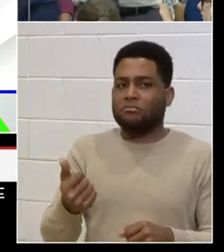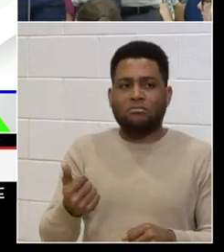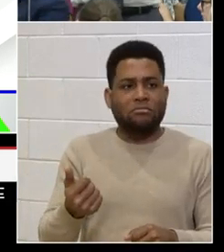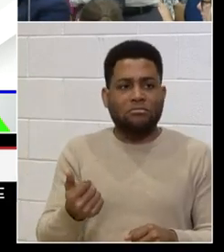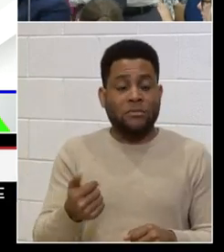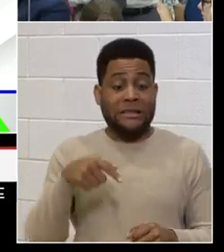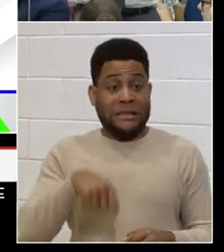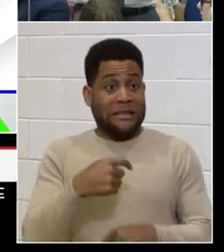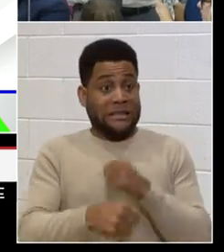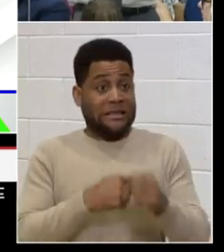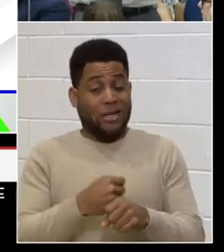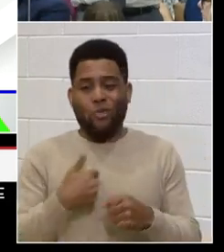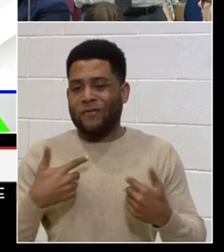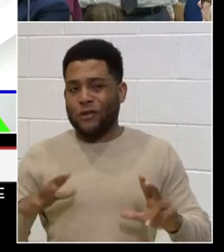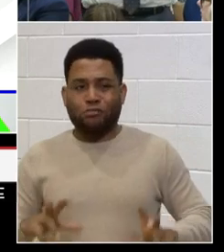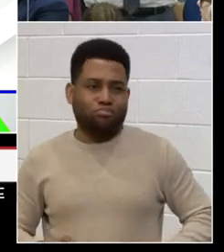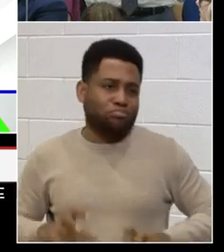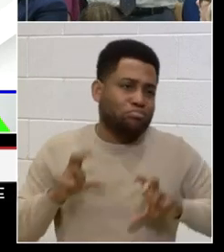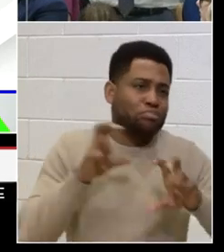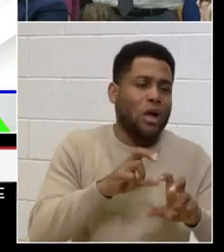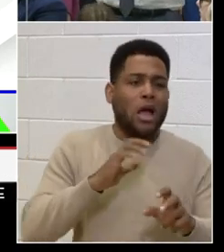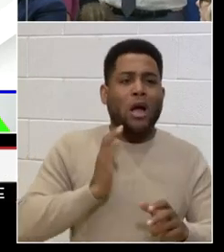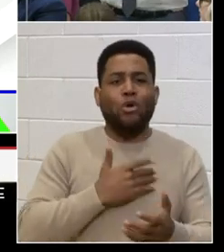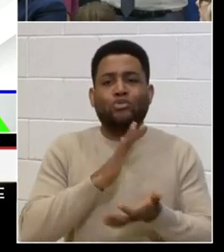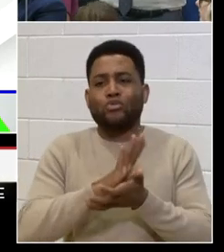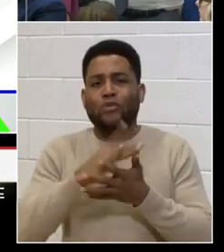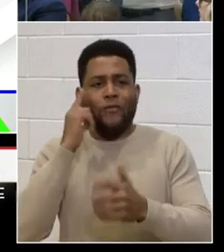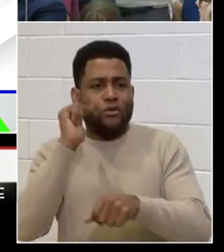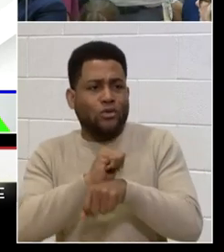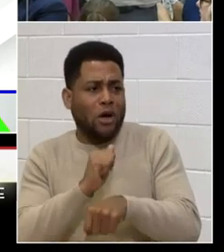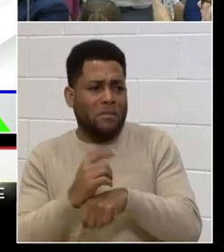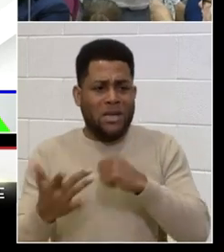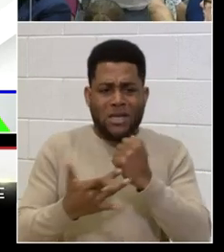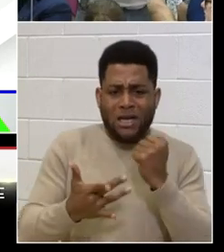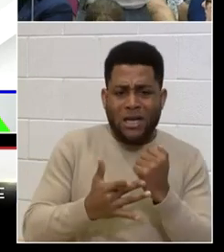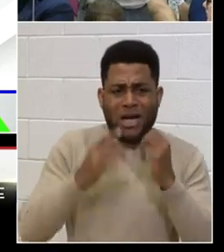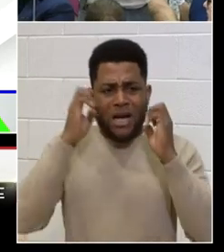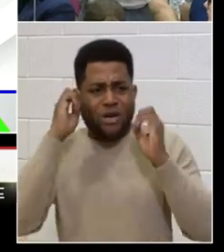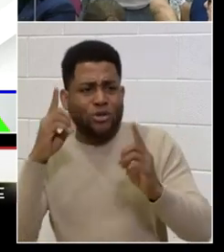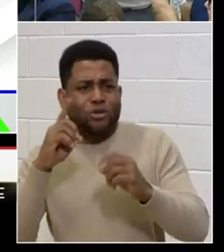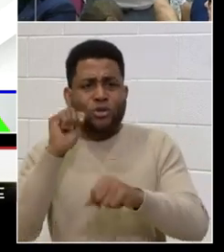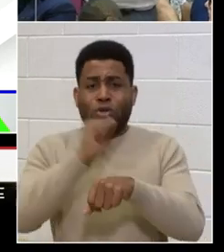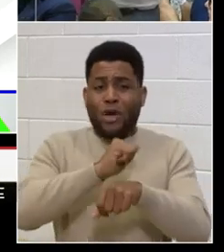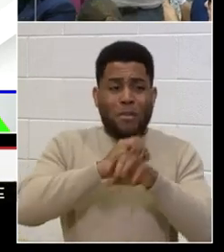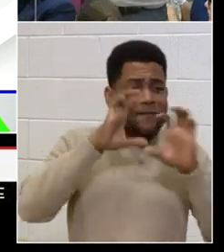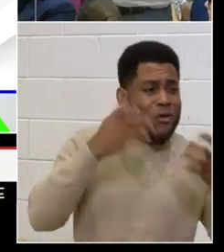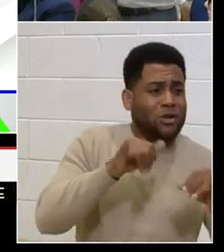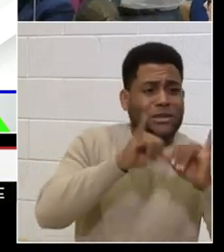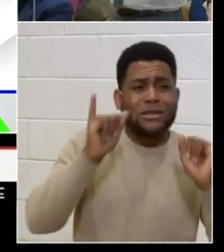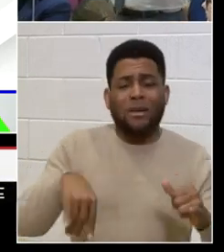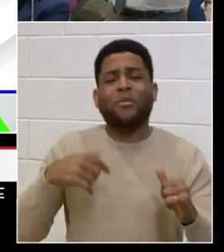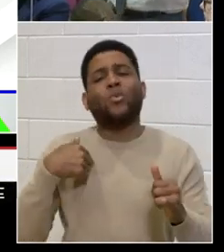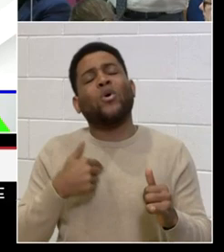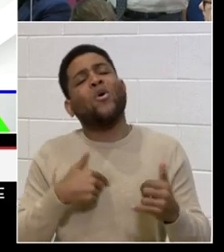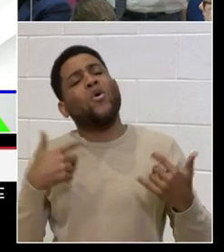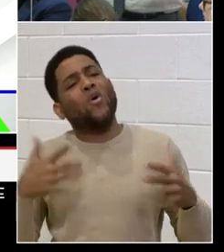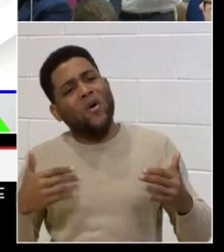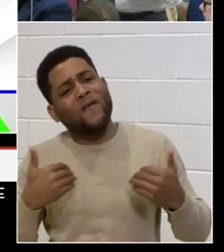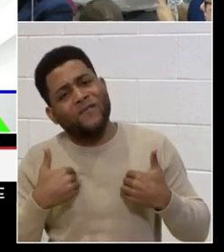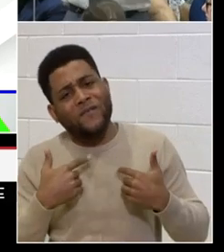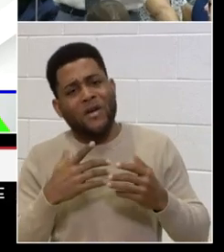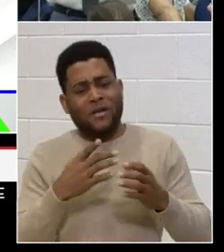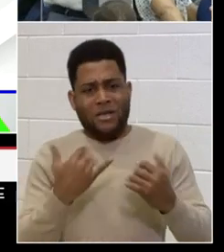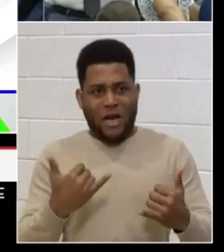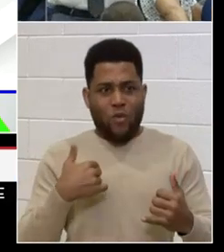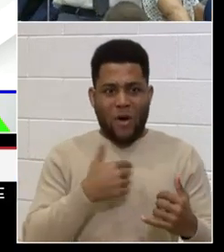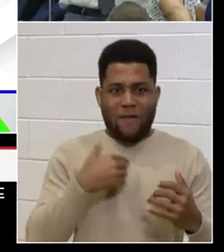across our schools in career and technical education, and in our workforce system, we are putting an expanded DC Infrastructure